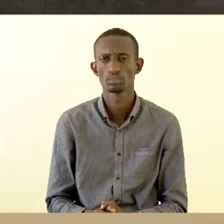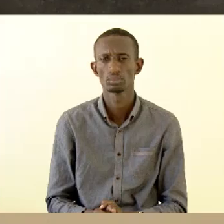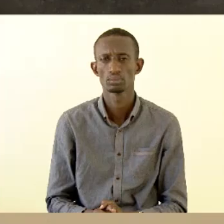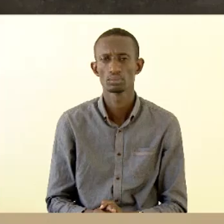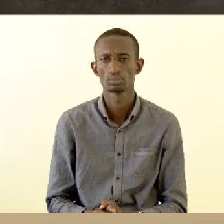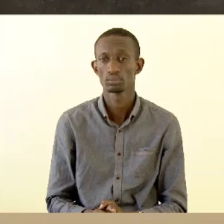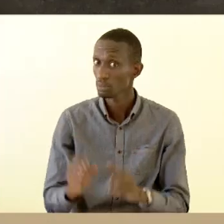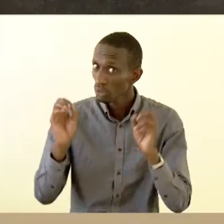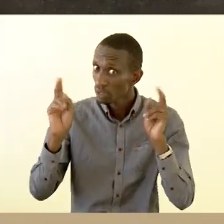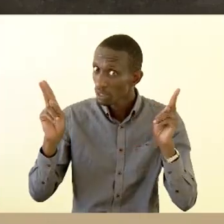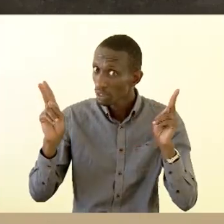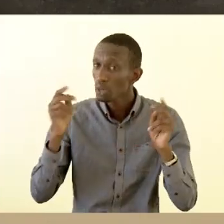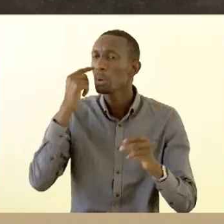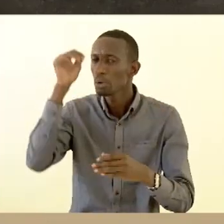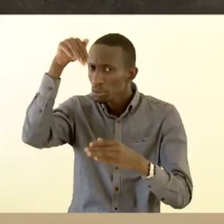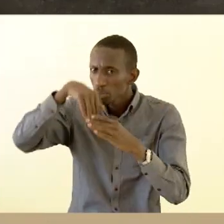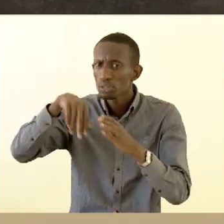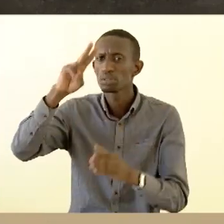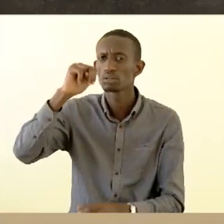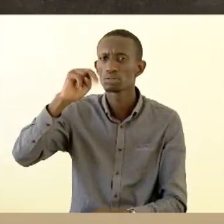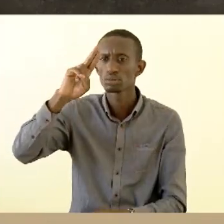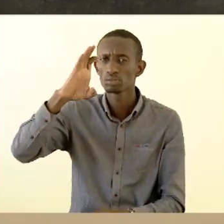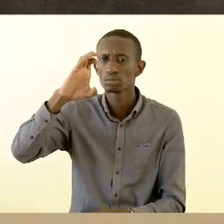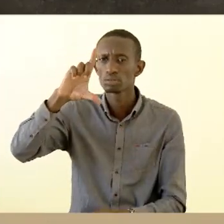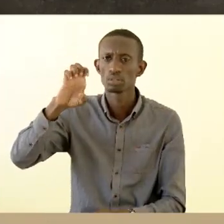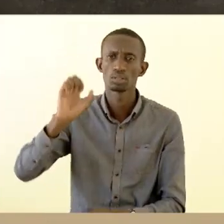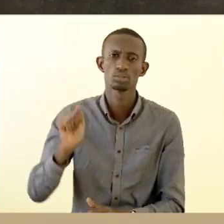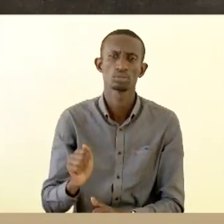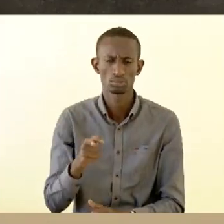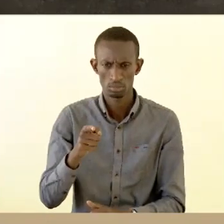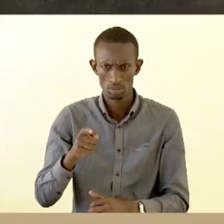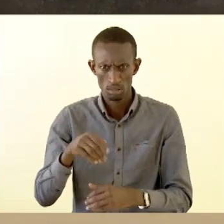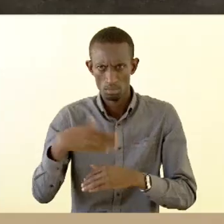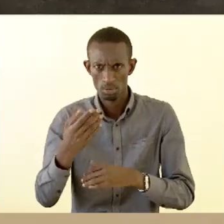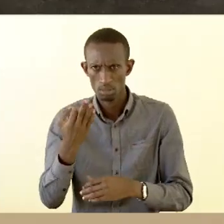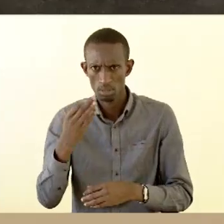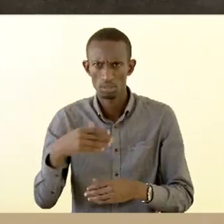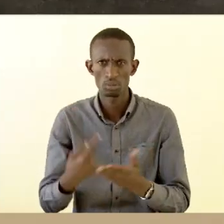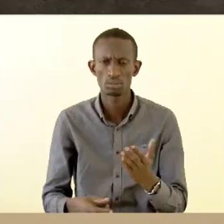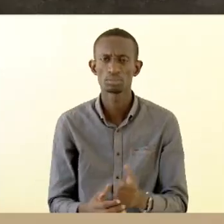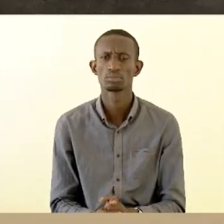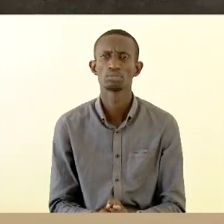Okay? We find it in the nucleus. And what is the next particle?